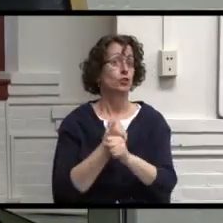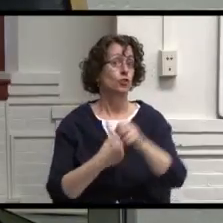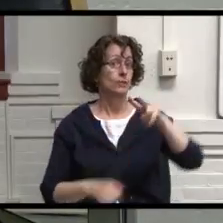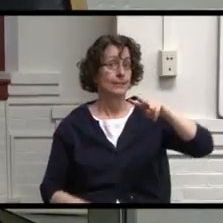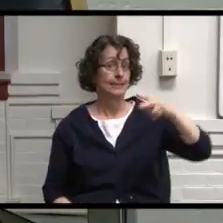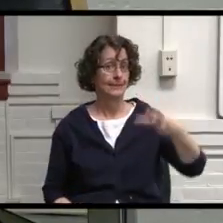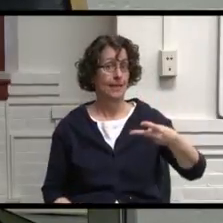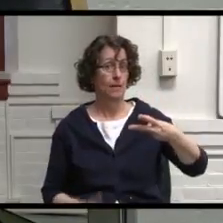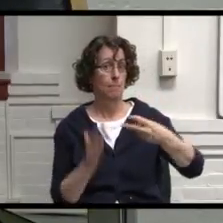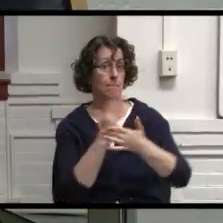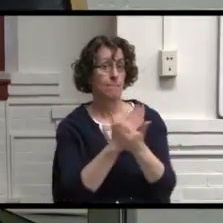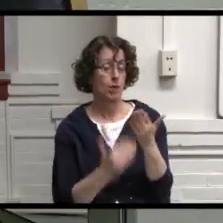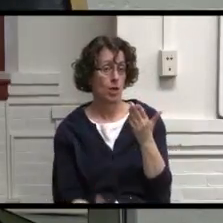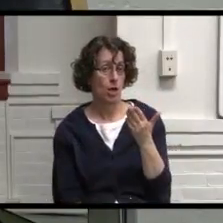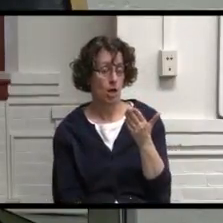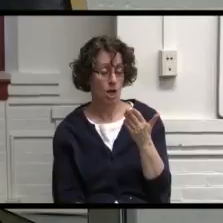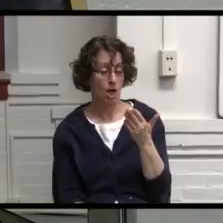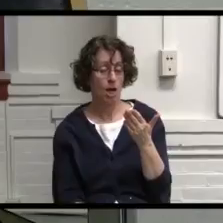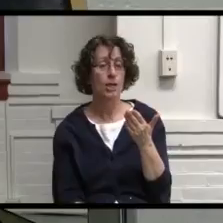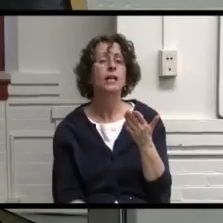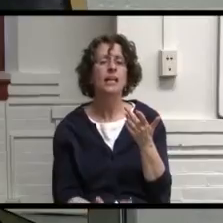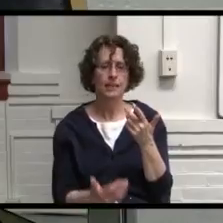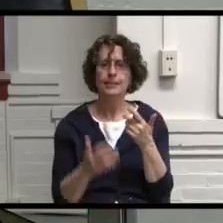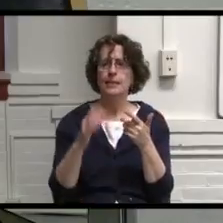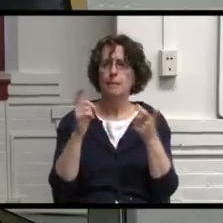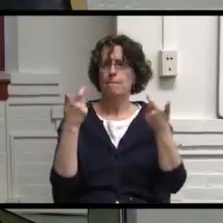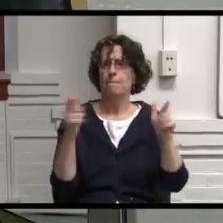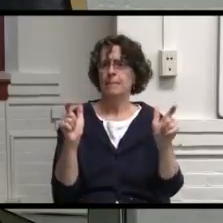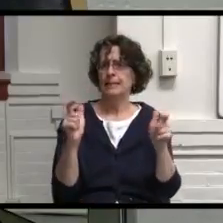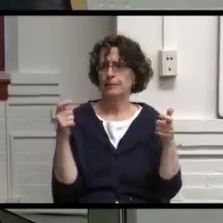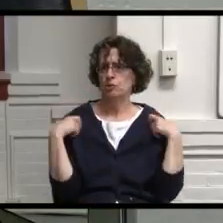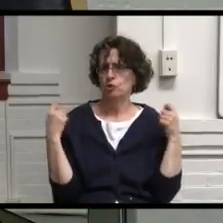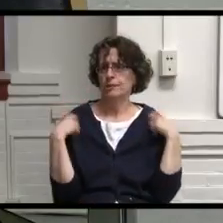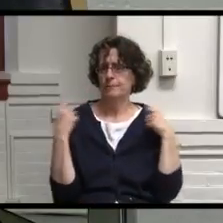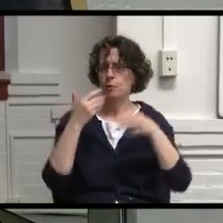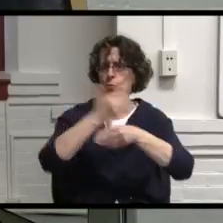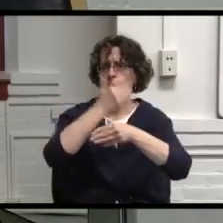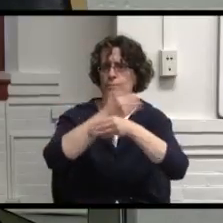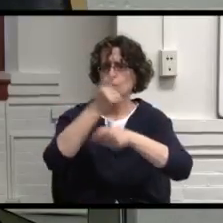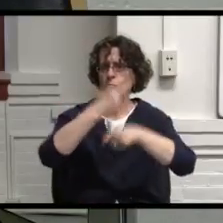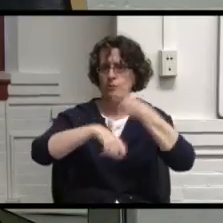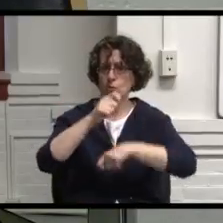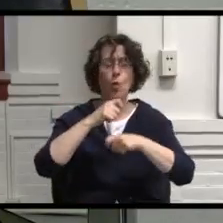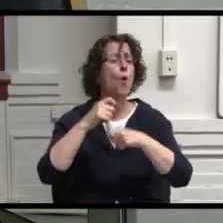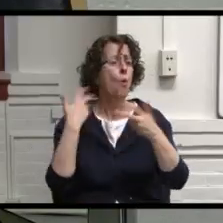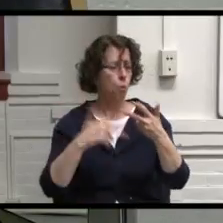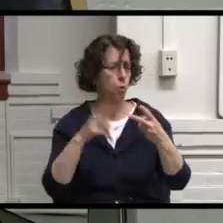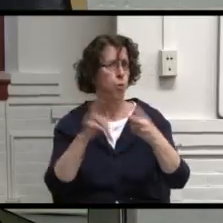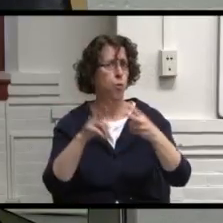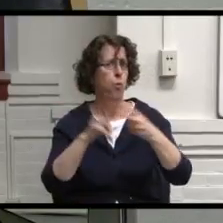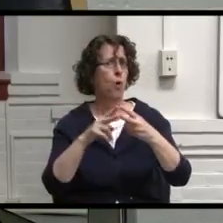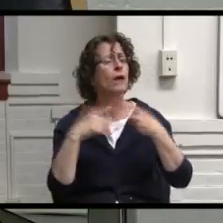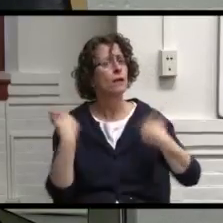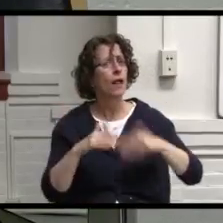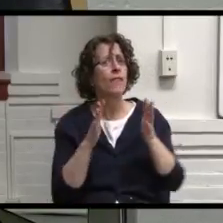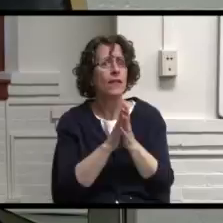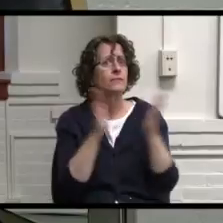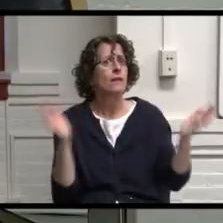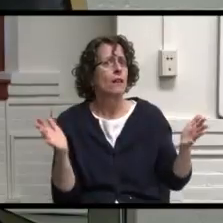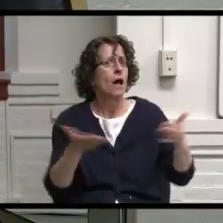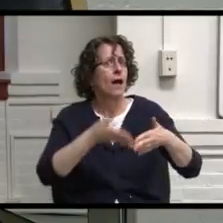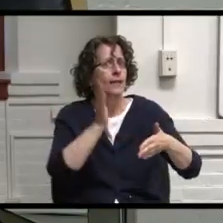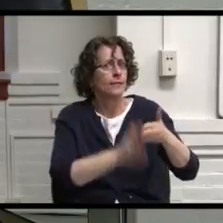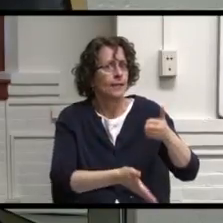we would have enough to do the main gym, so a big chunk of it being taken care of with those 2 gymnasiums. And we